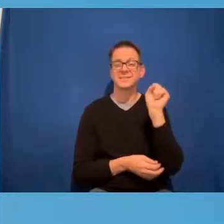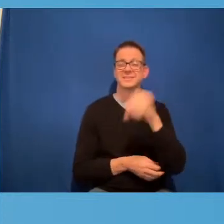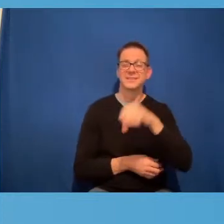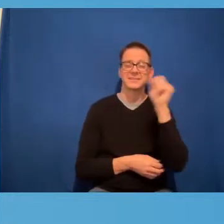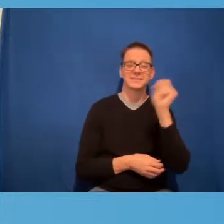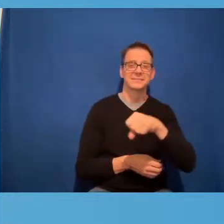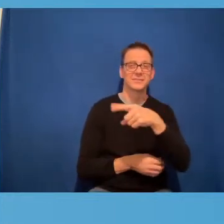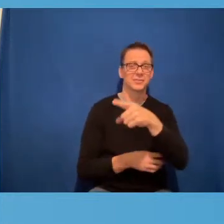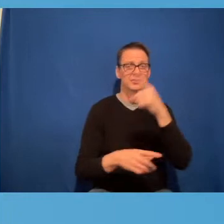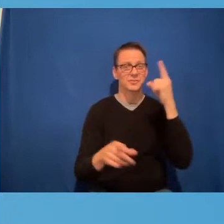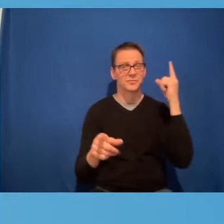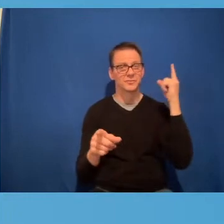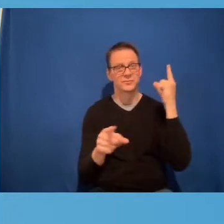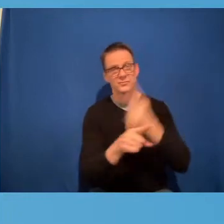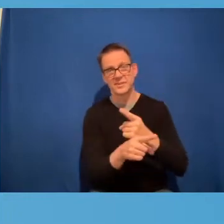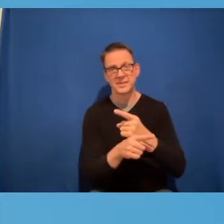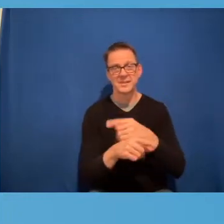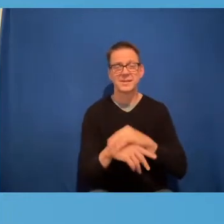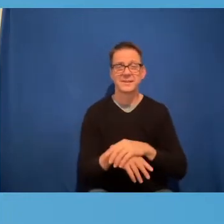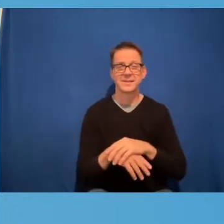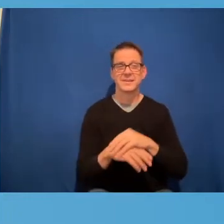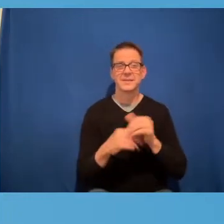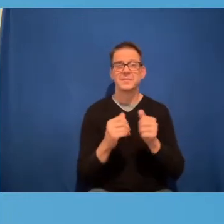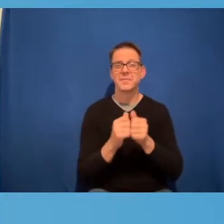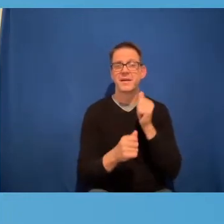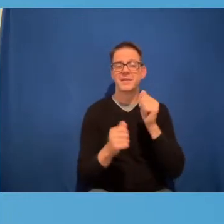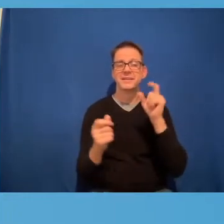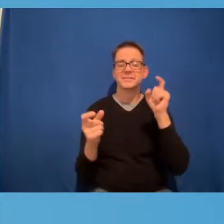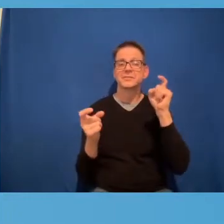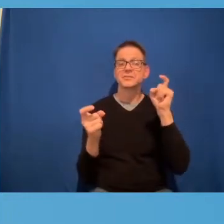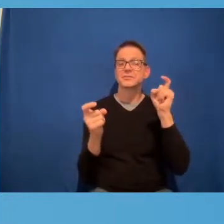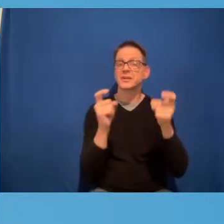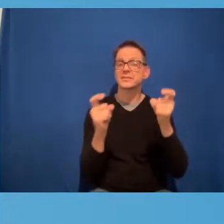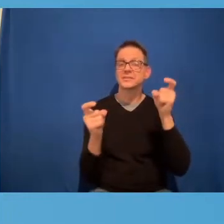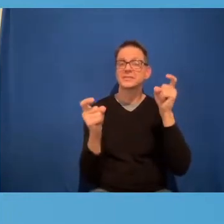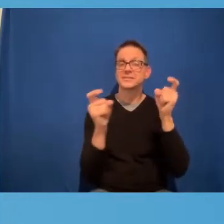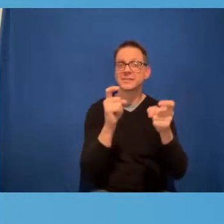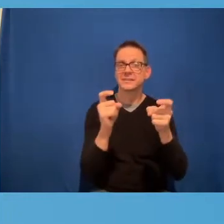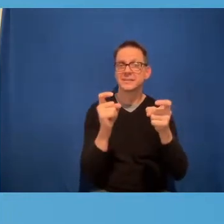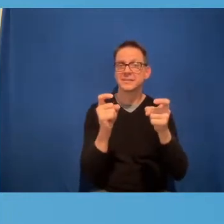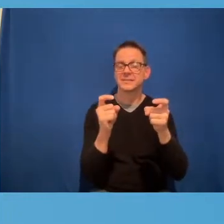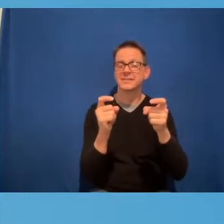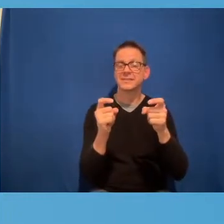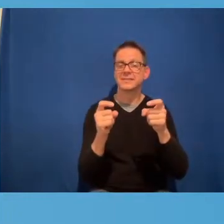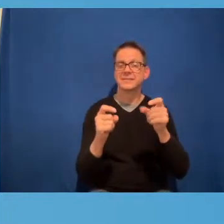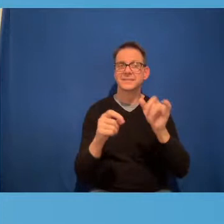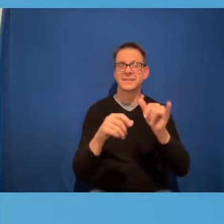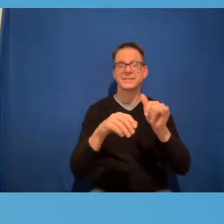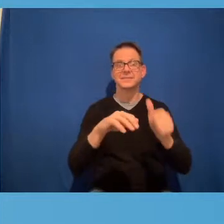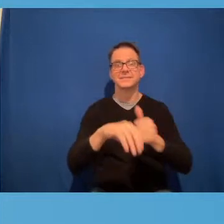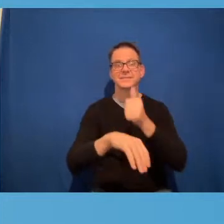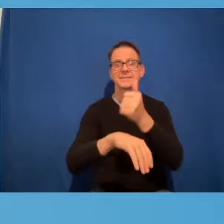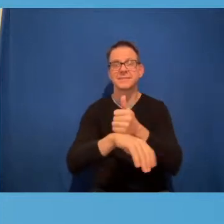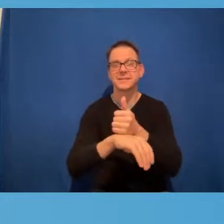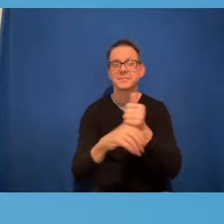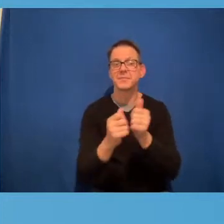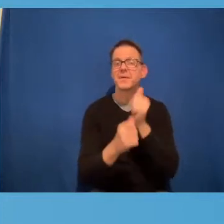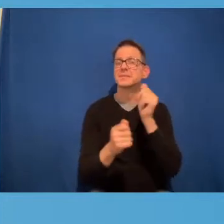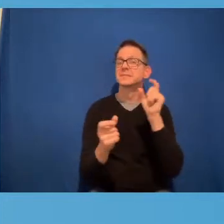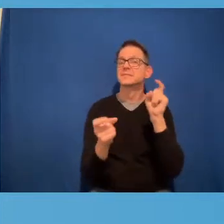And most of those billing changes, most of those changes that were actually implemented in that bill haven't